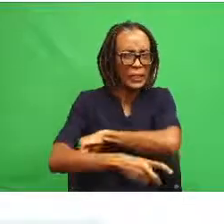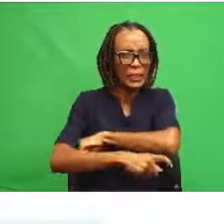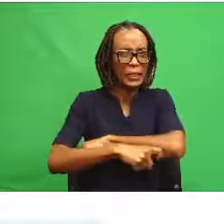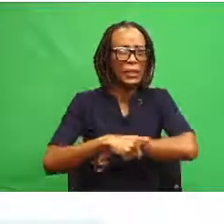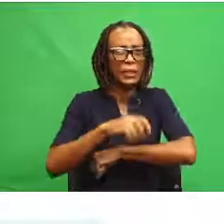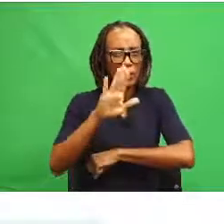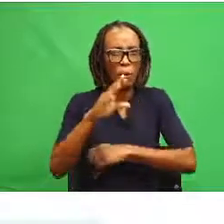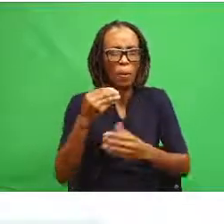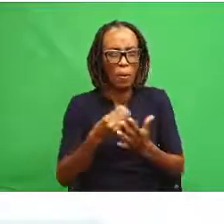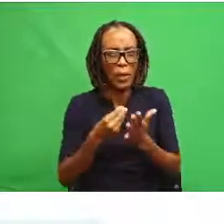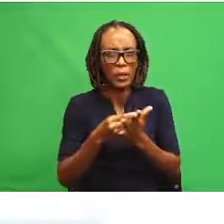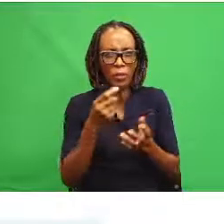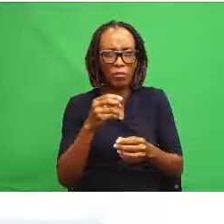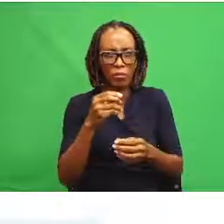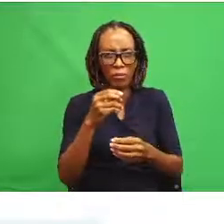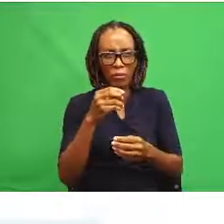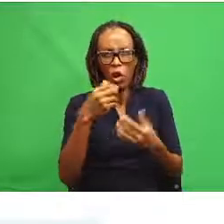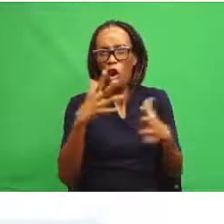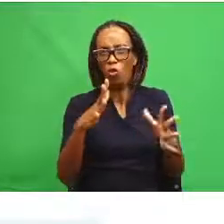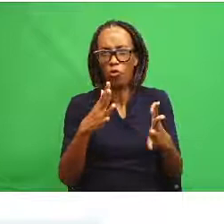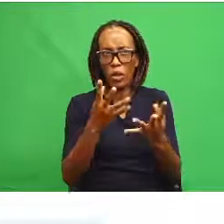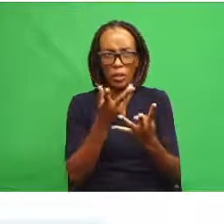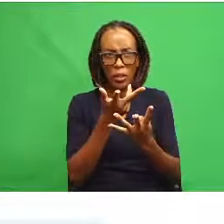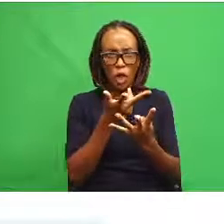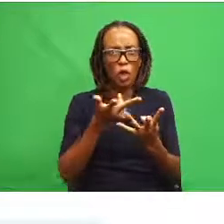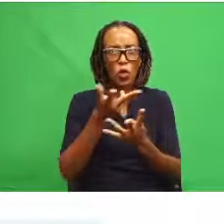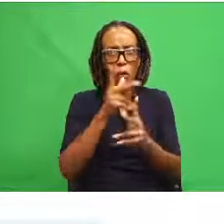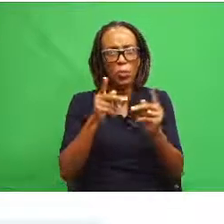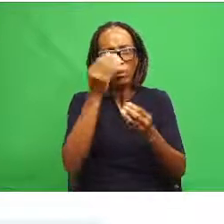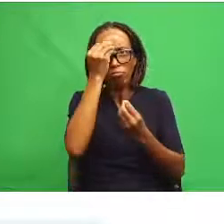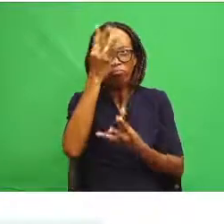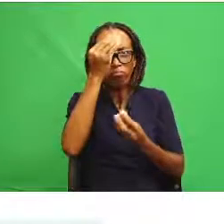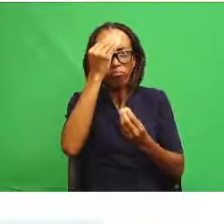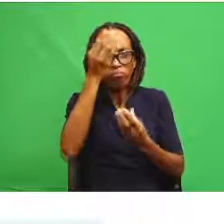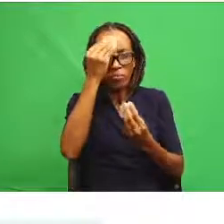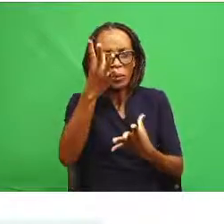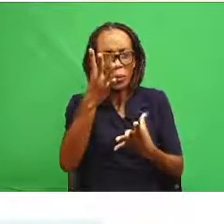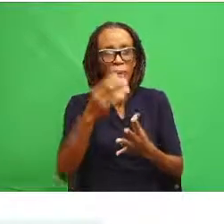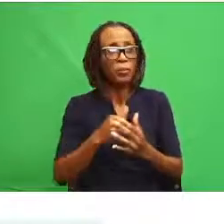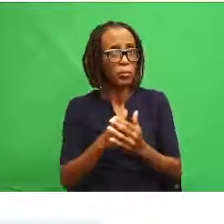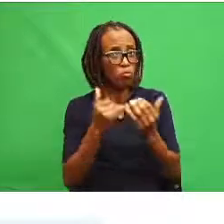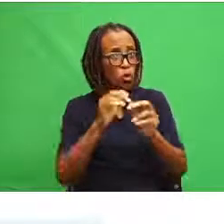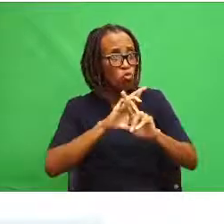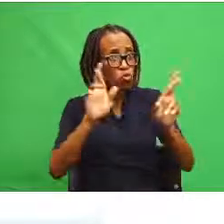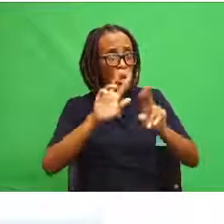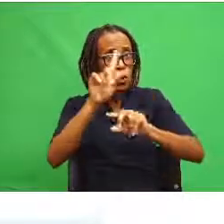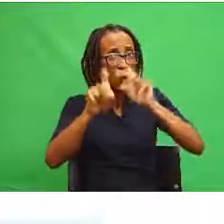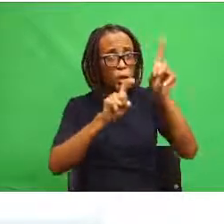told about this morning by our facilitators. Are you ready for the questions, our facilitators?